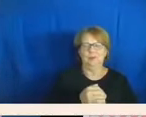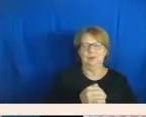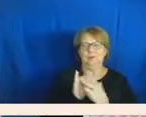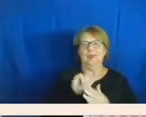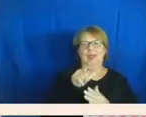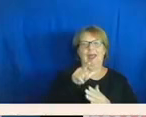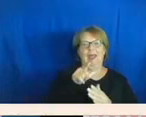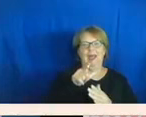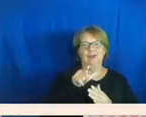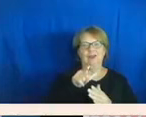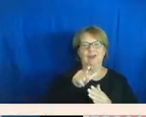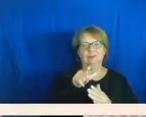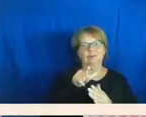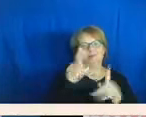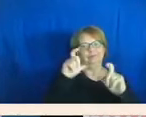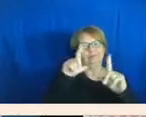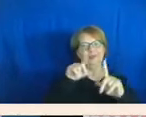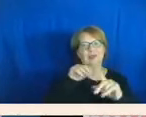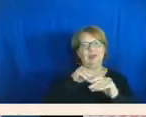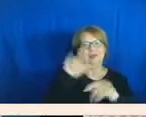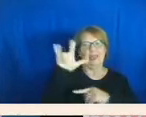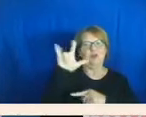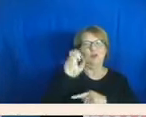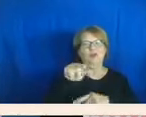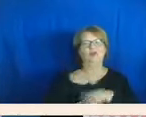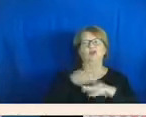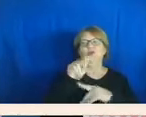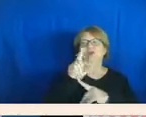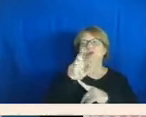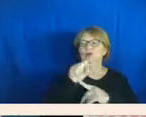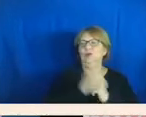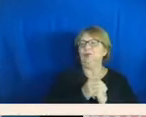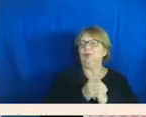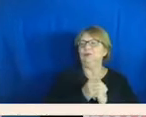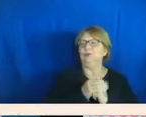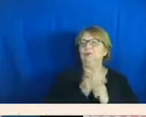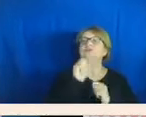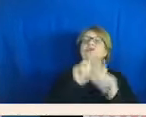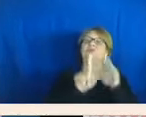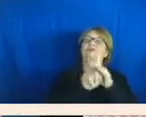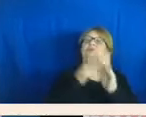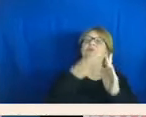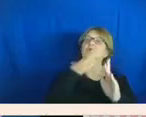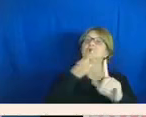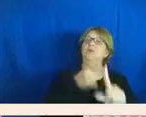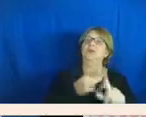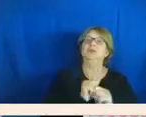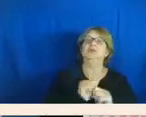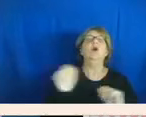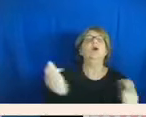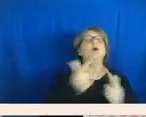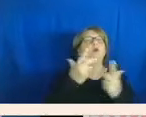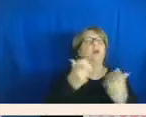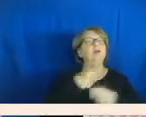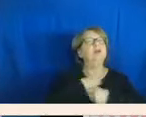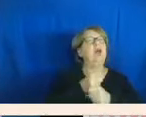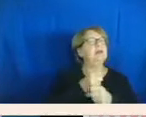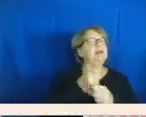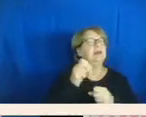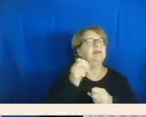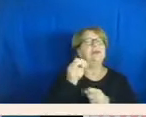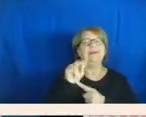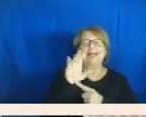the news. And she brings up a great point. We all want to be productive. Nancy and Sharon both said that. We